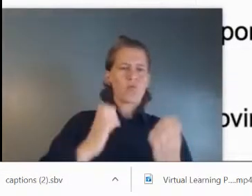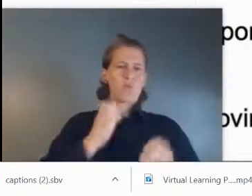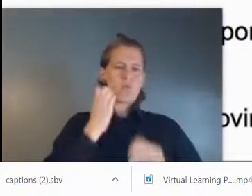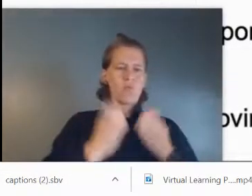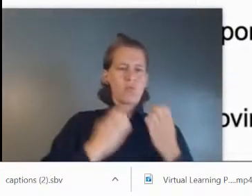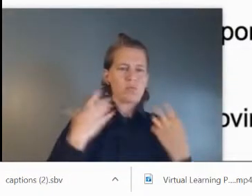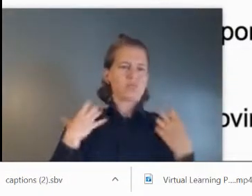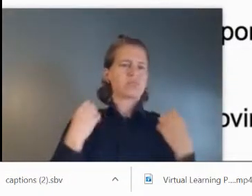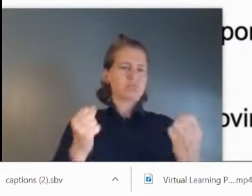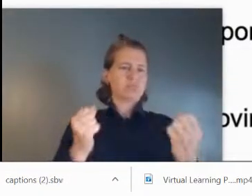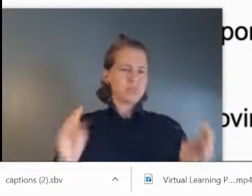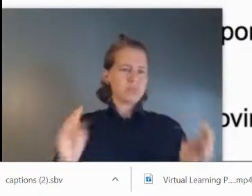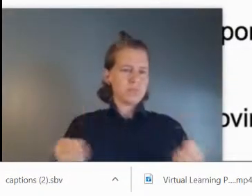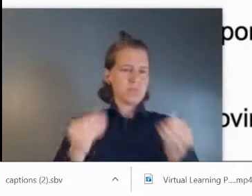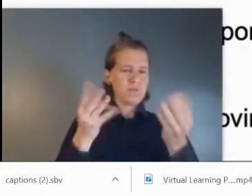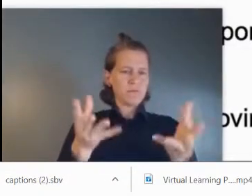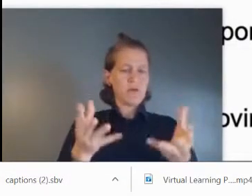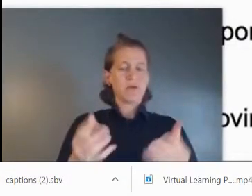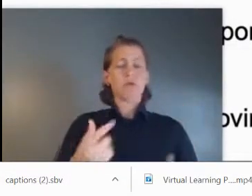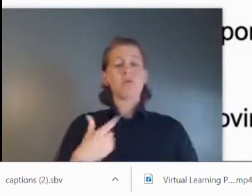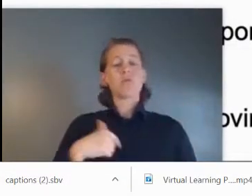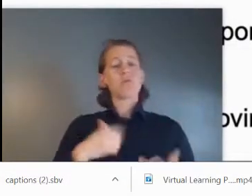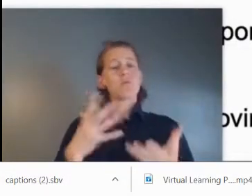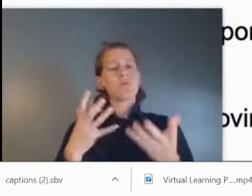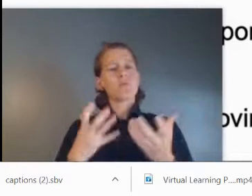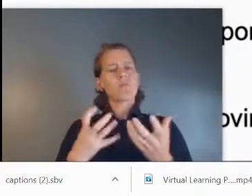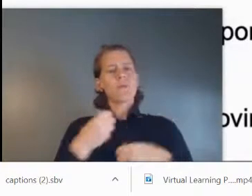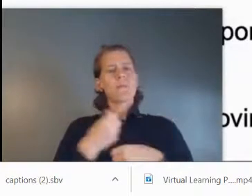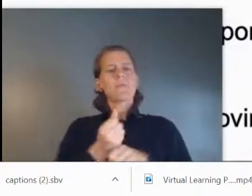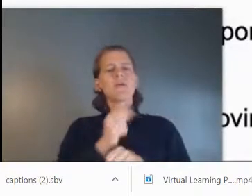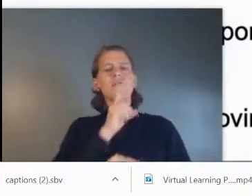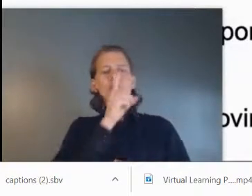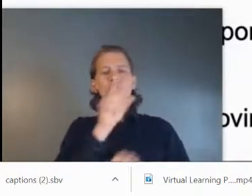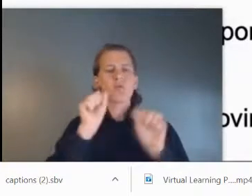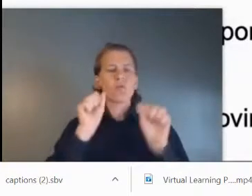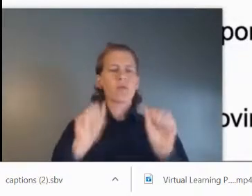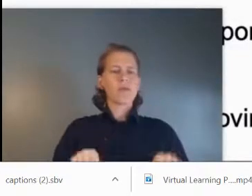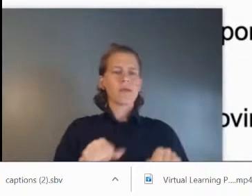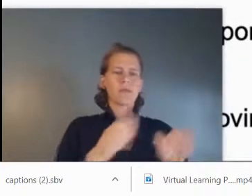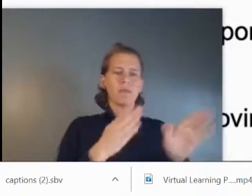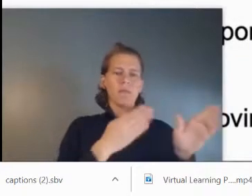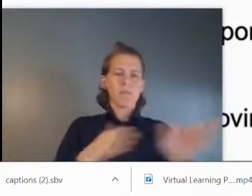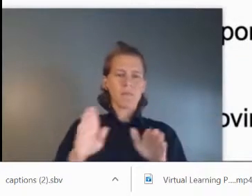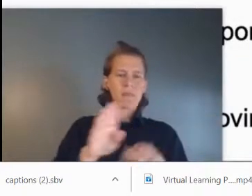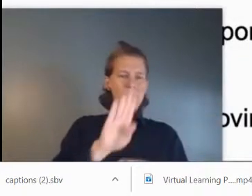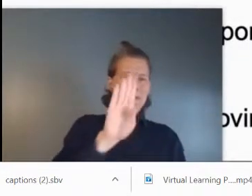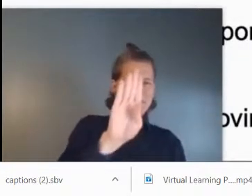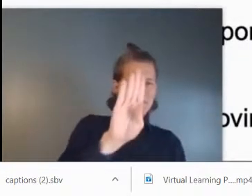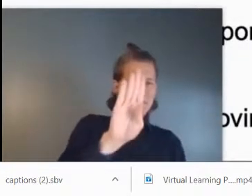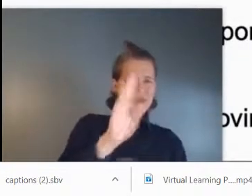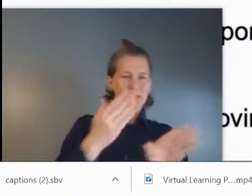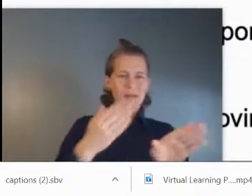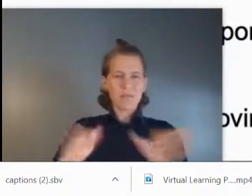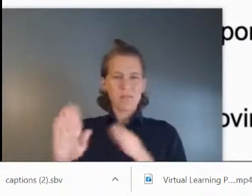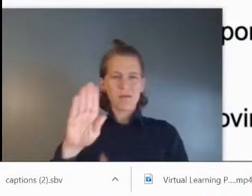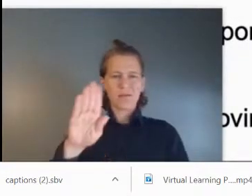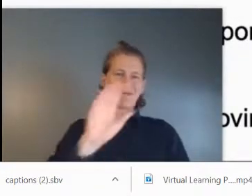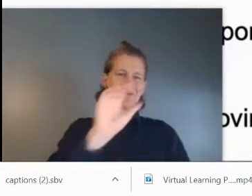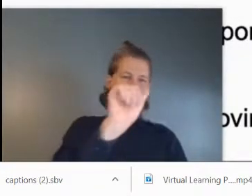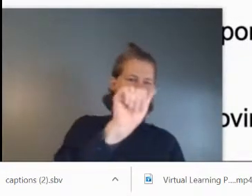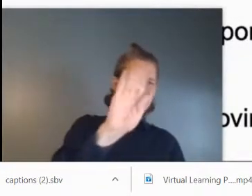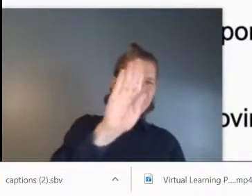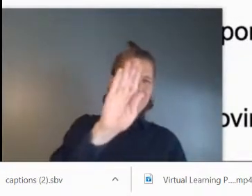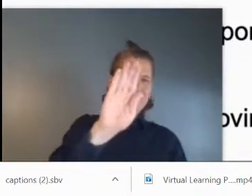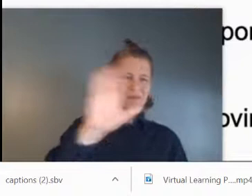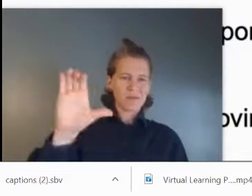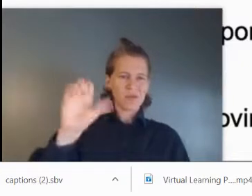We needed to be able to move between Plan C, Plan B, Plan A based on the